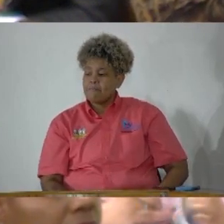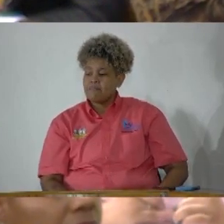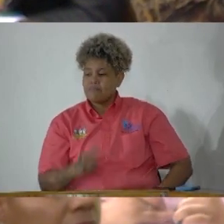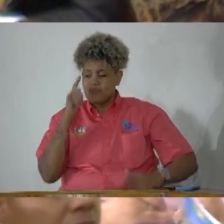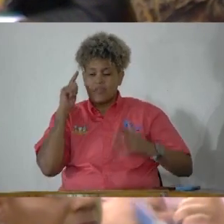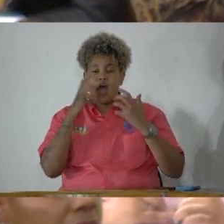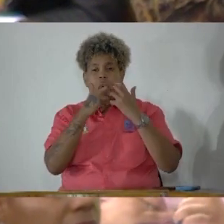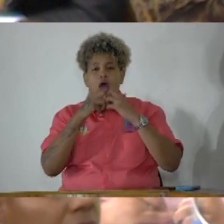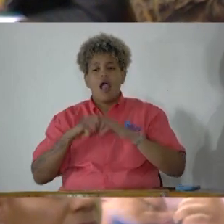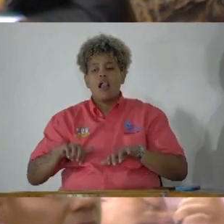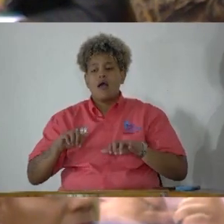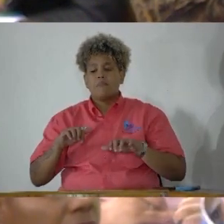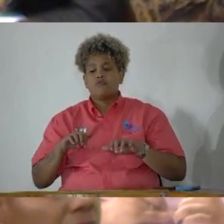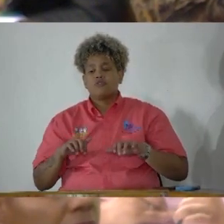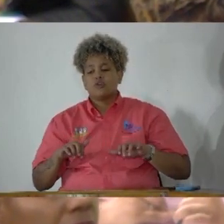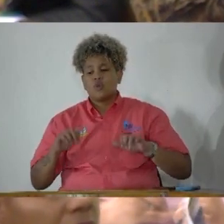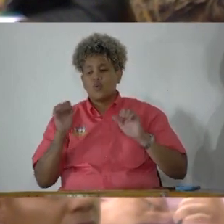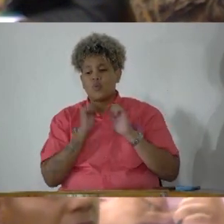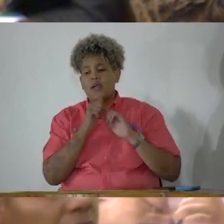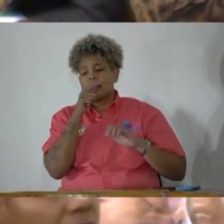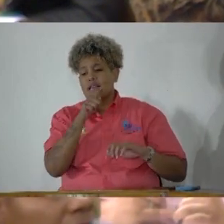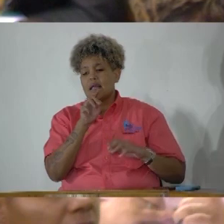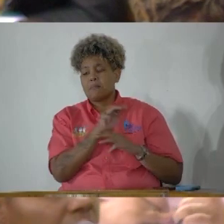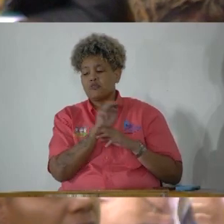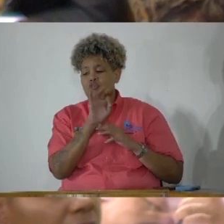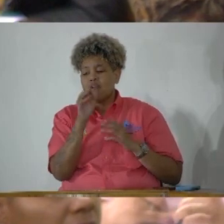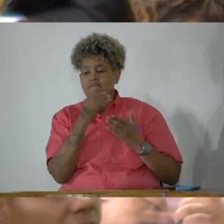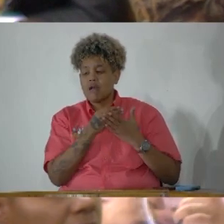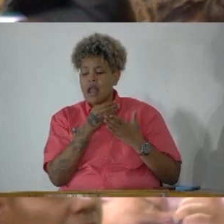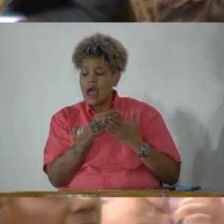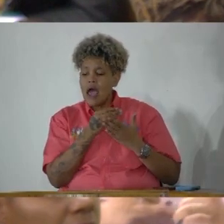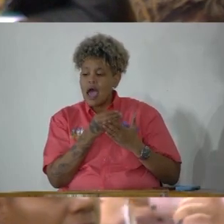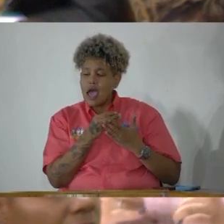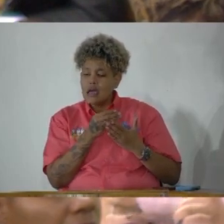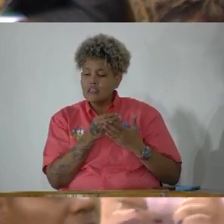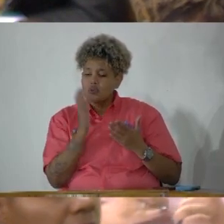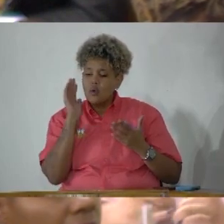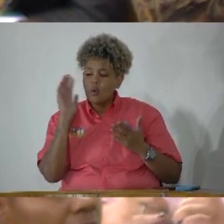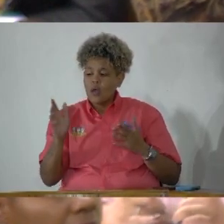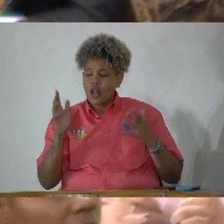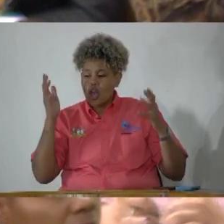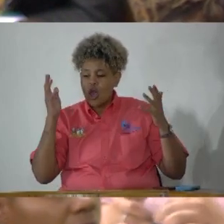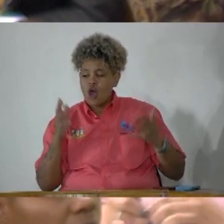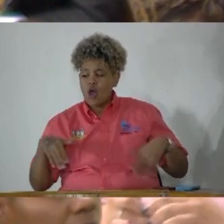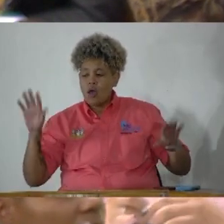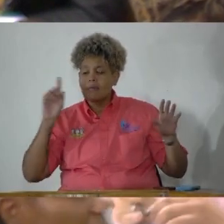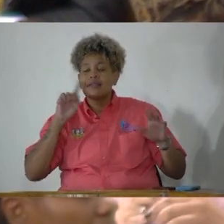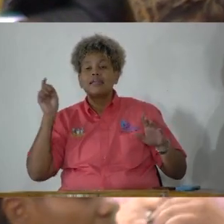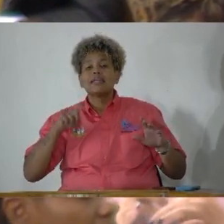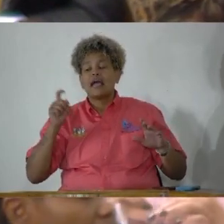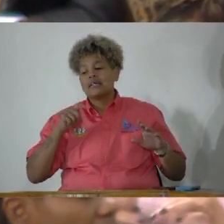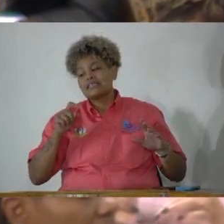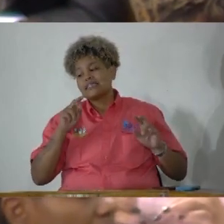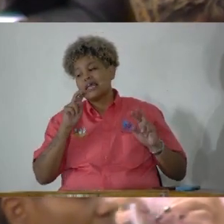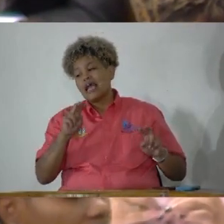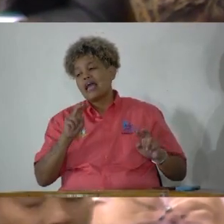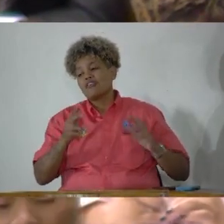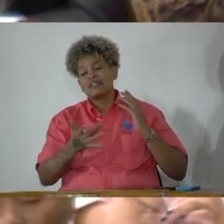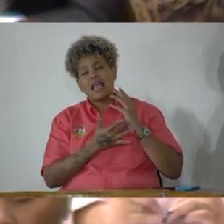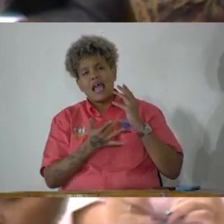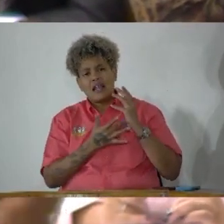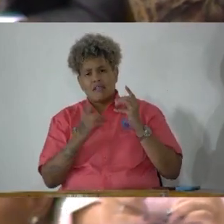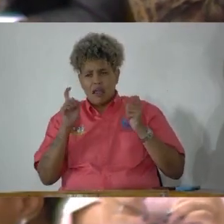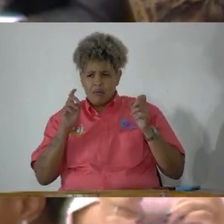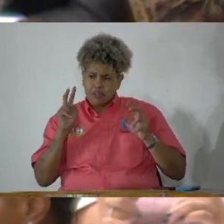collaboration with the Ministry of Finance, will complete the necessary technical